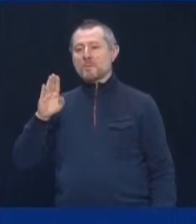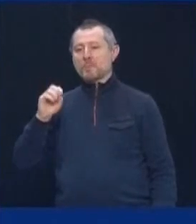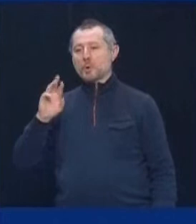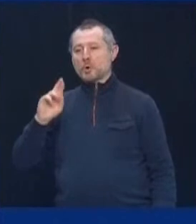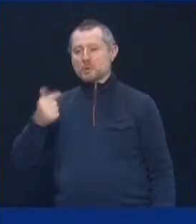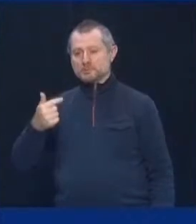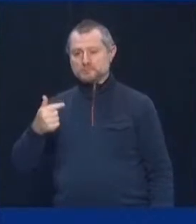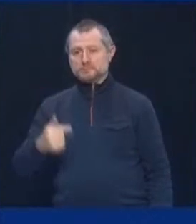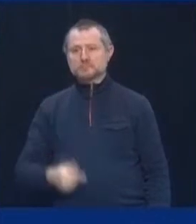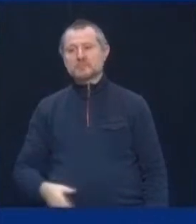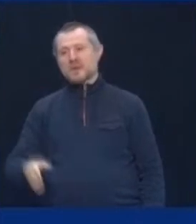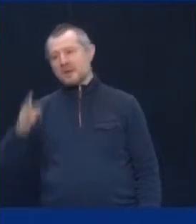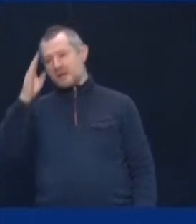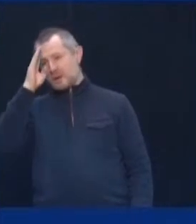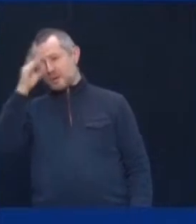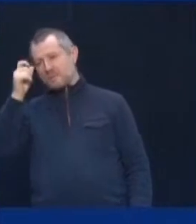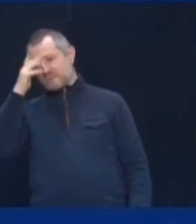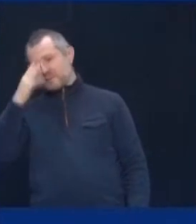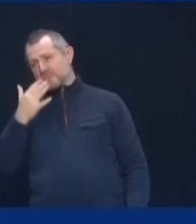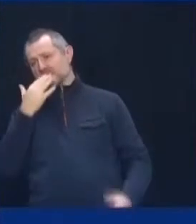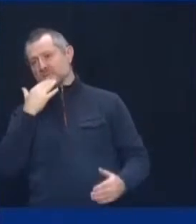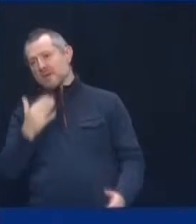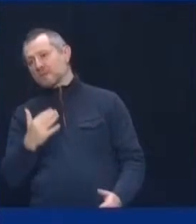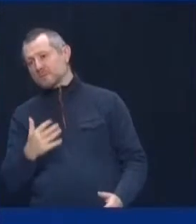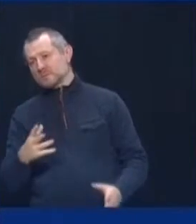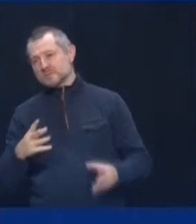Hi, Governor. Thanks for taking my question.